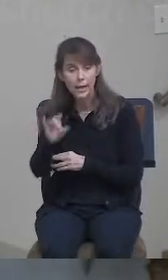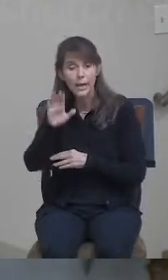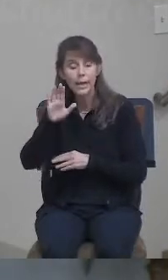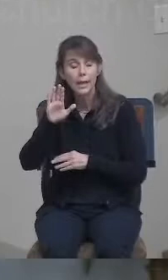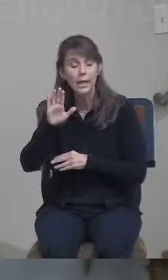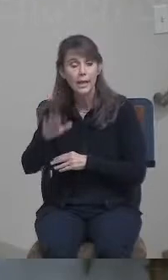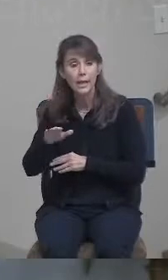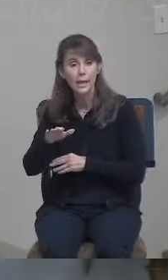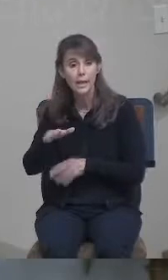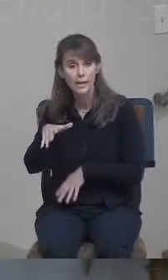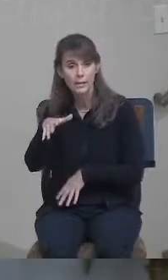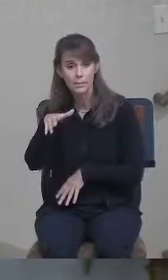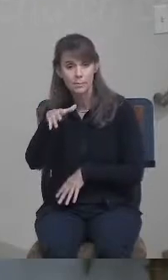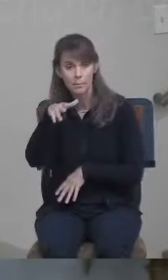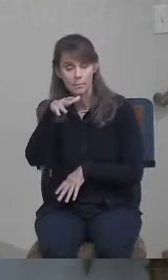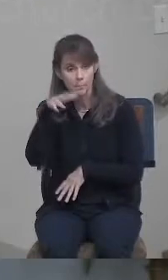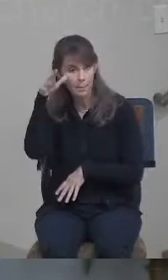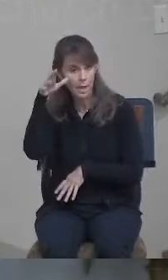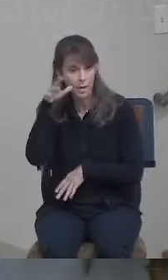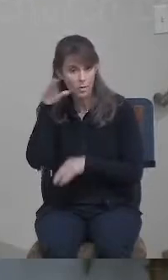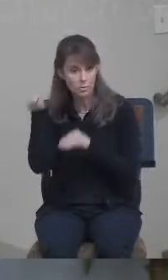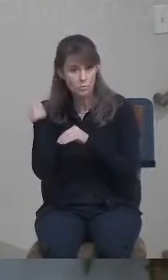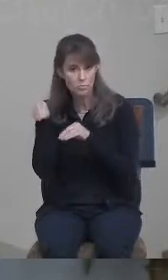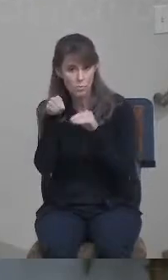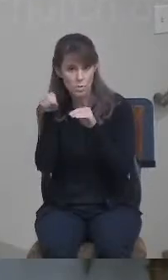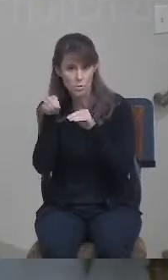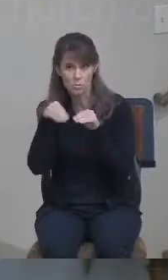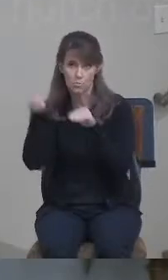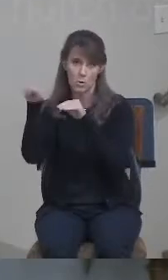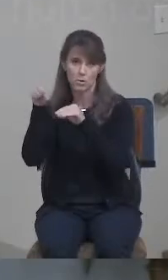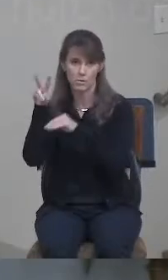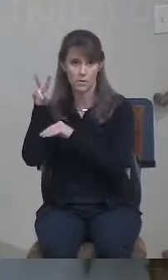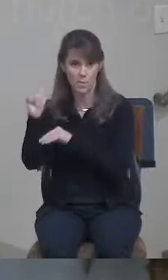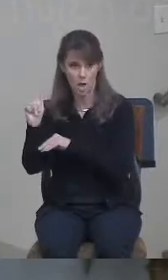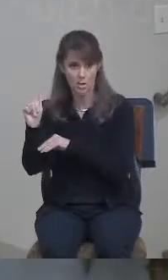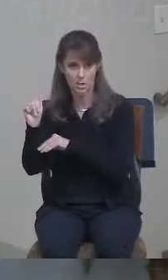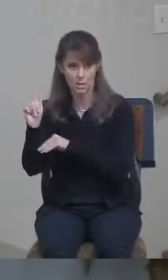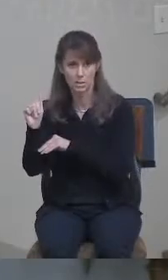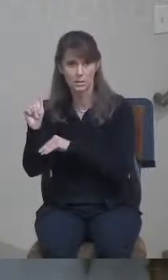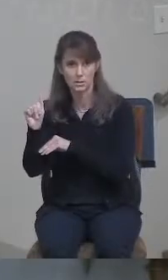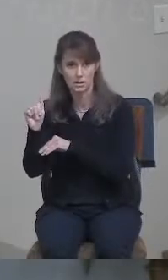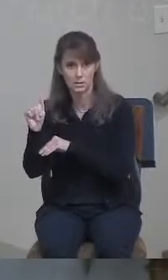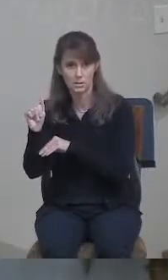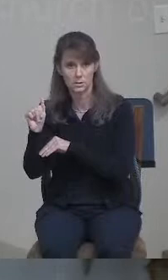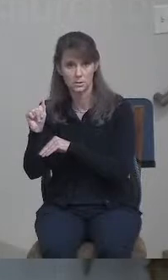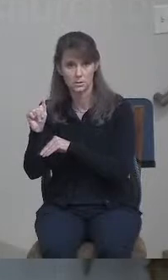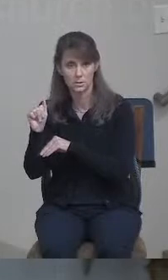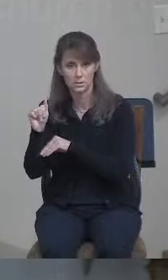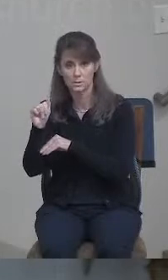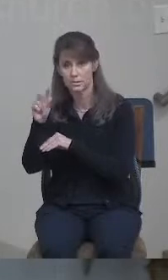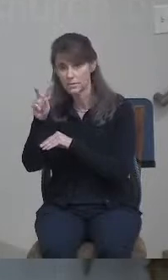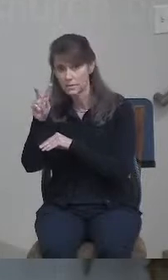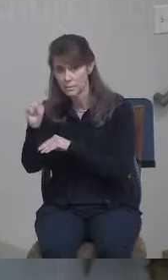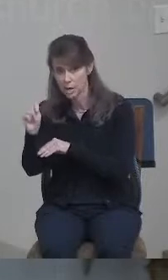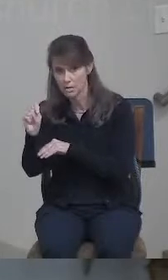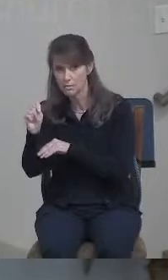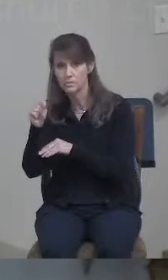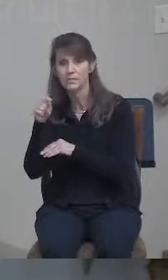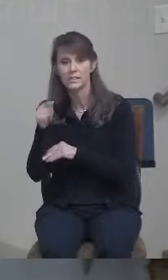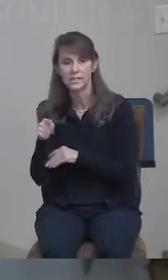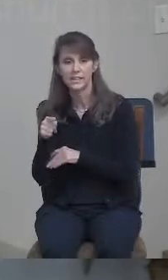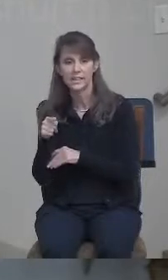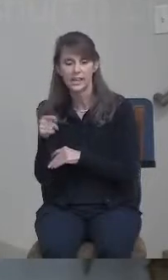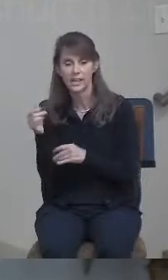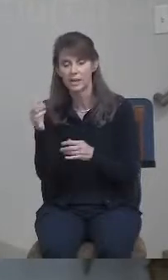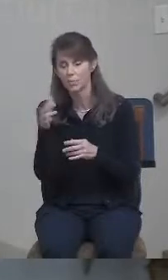Bridgewater, Vermont. Until he was 20 years old, he lived an irreligious and reckless life. For a time, he